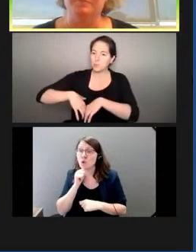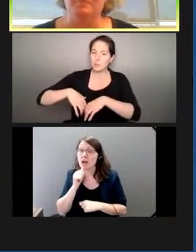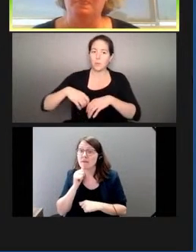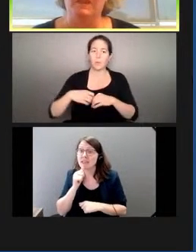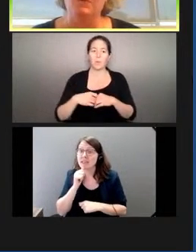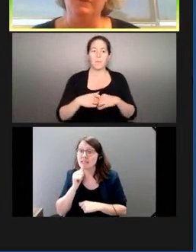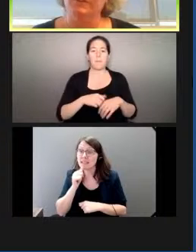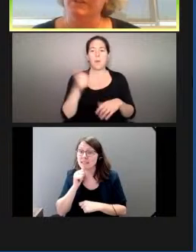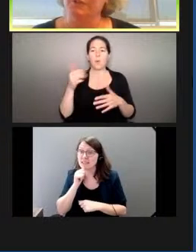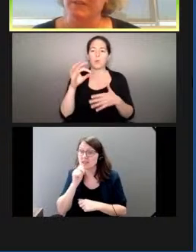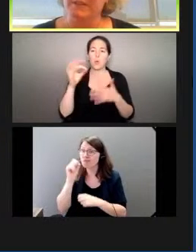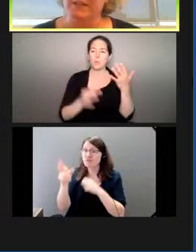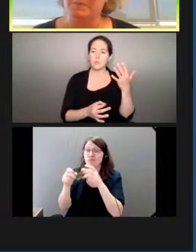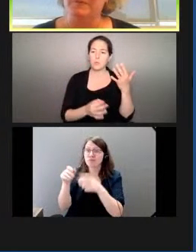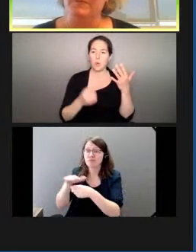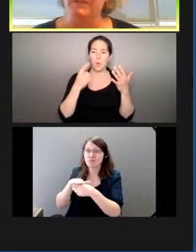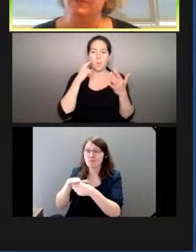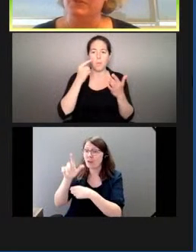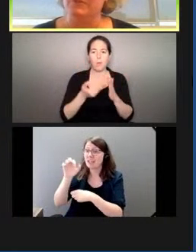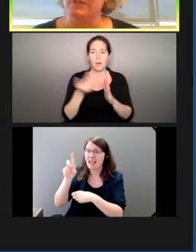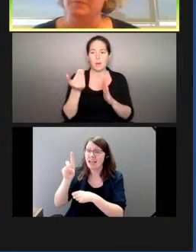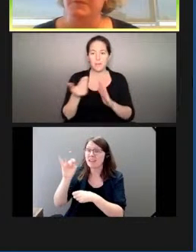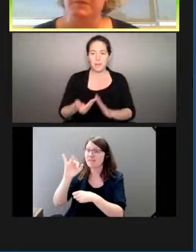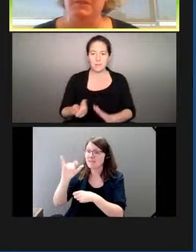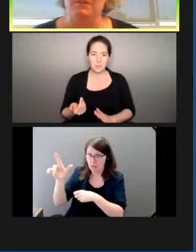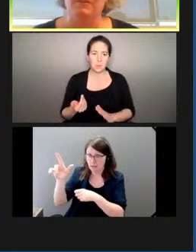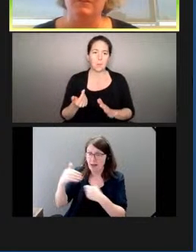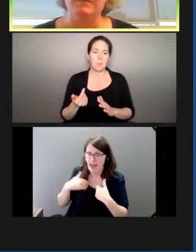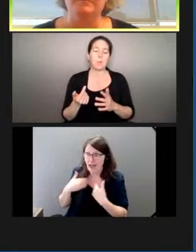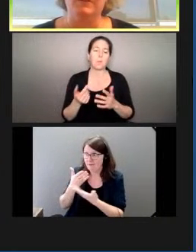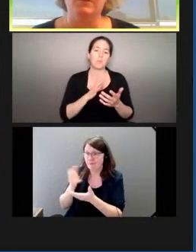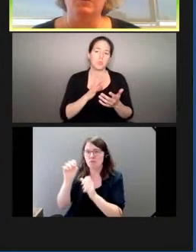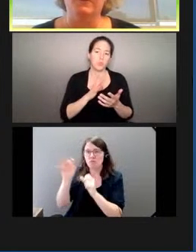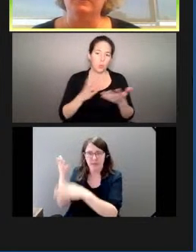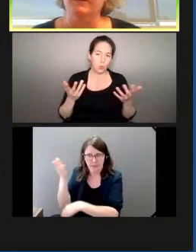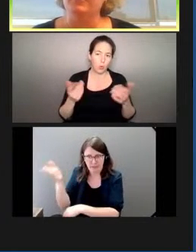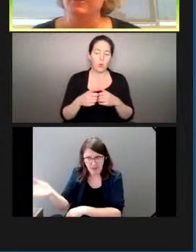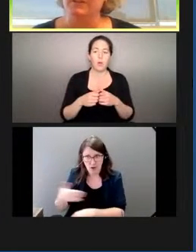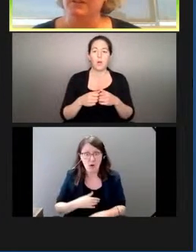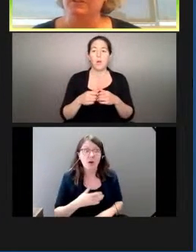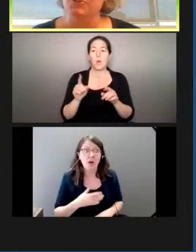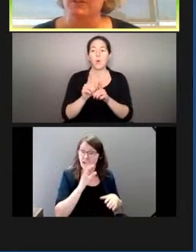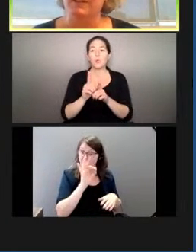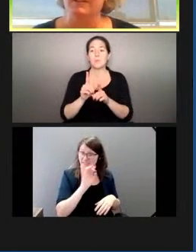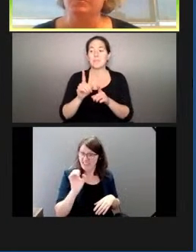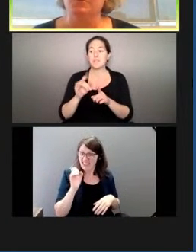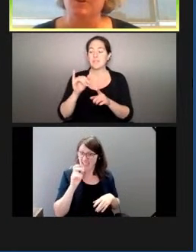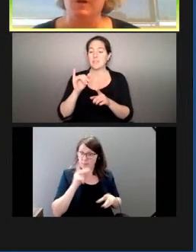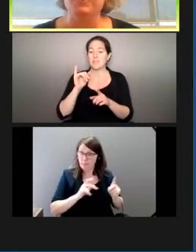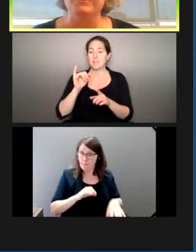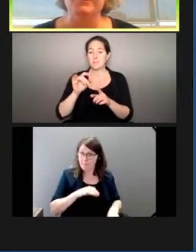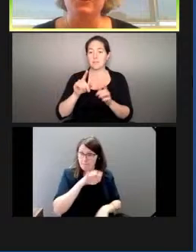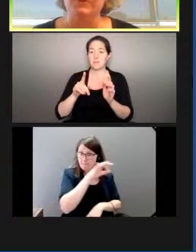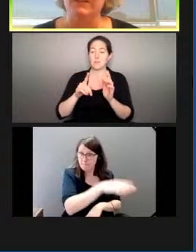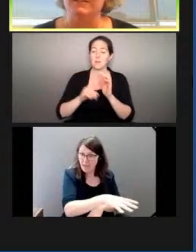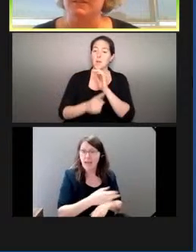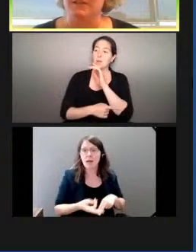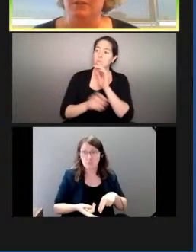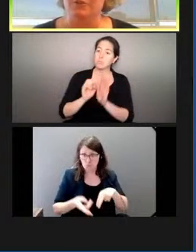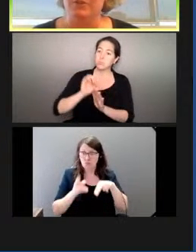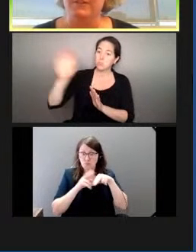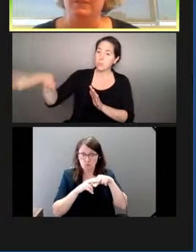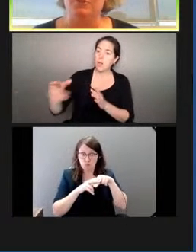businesses. We could look at increasing tipping fees for certain types of materials. We could leverage technology and explore options to showcase